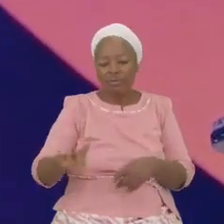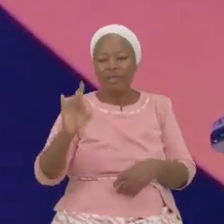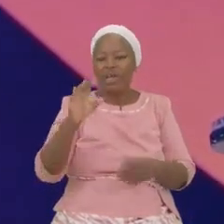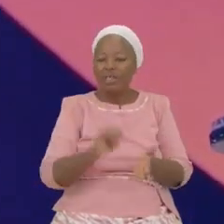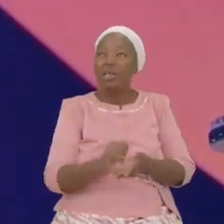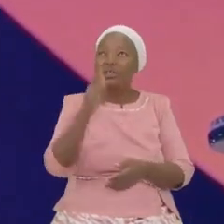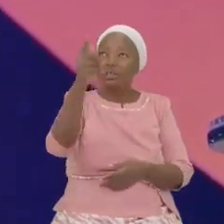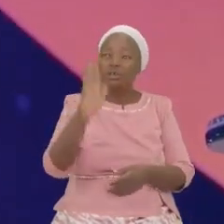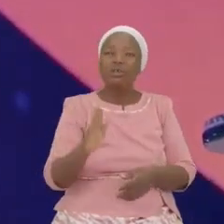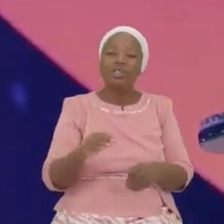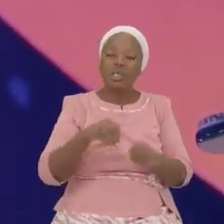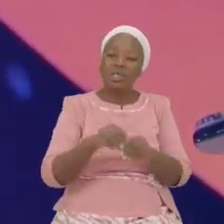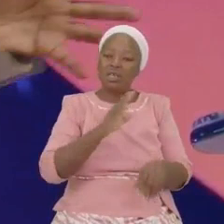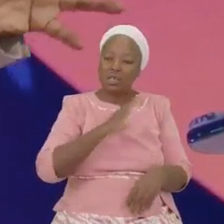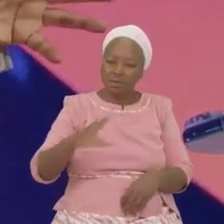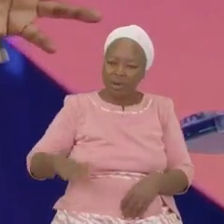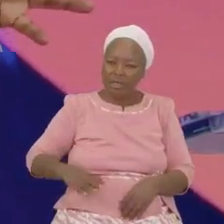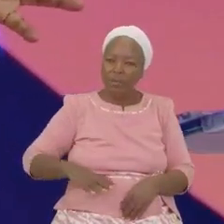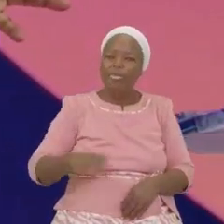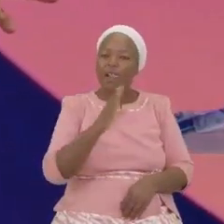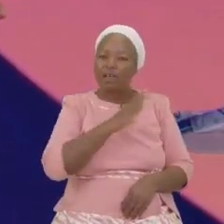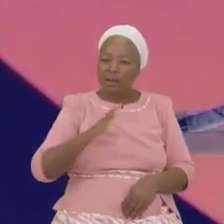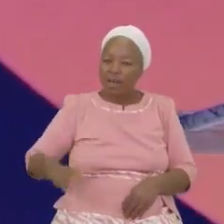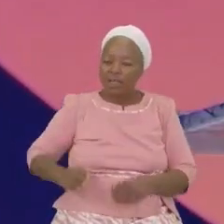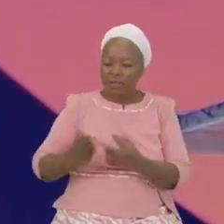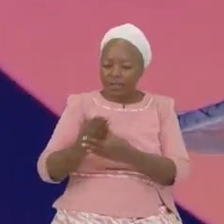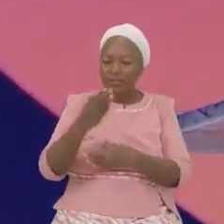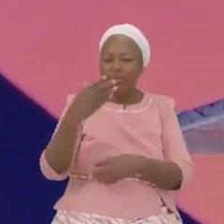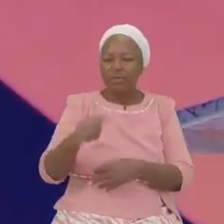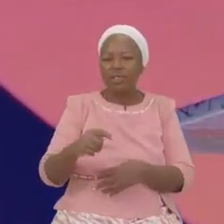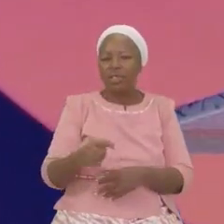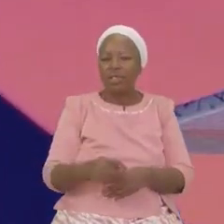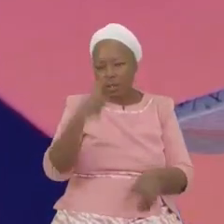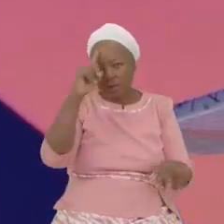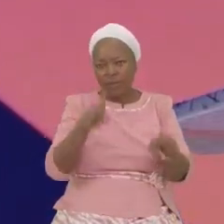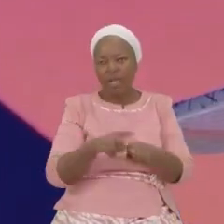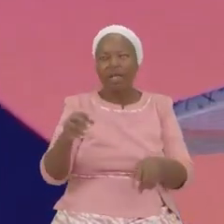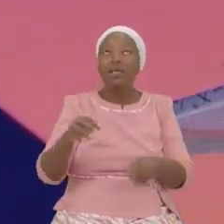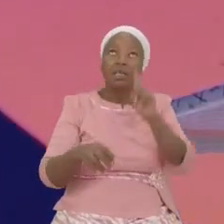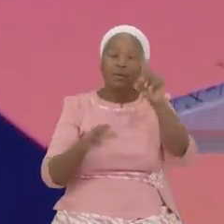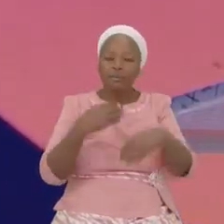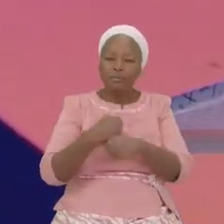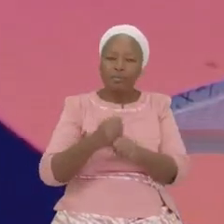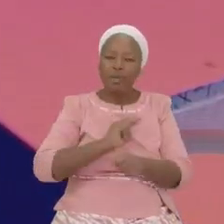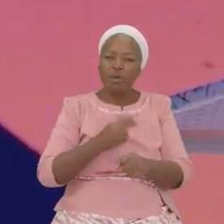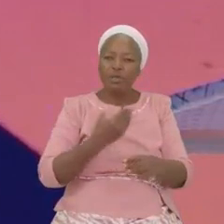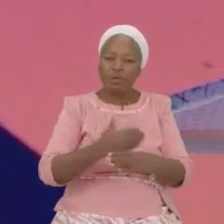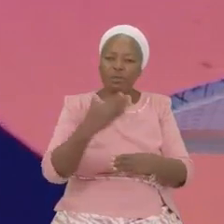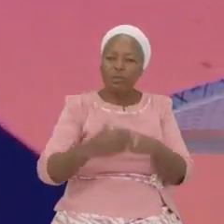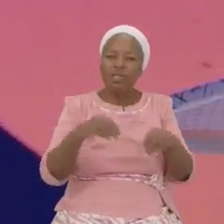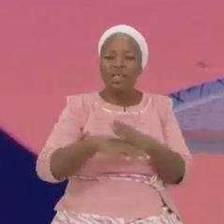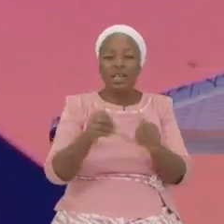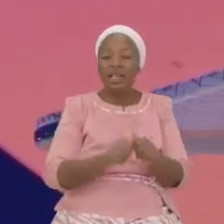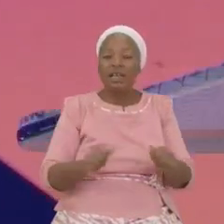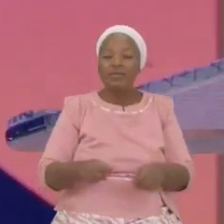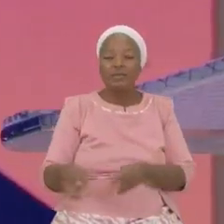God in Christ, Christ through the covenant, he'll make us complete in every way.